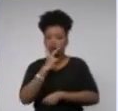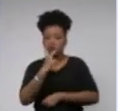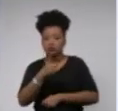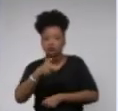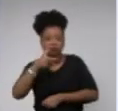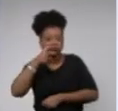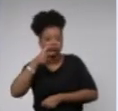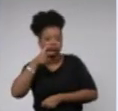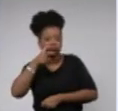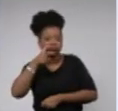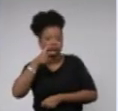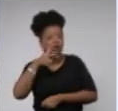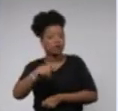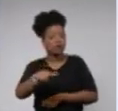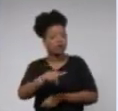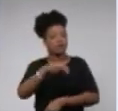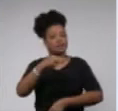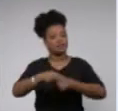50.5% and a